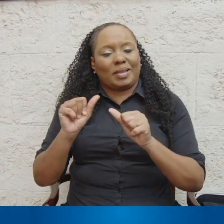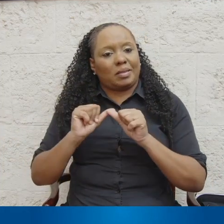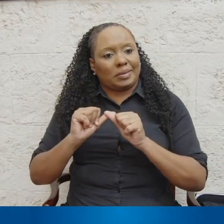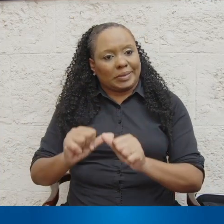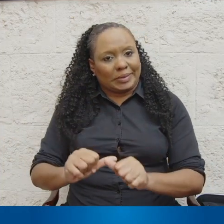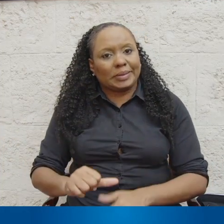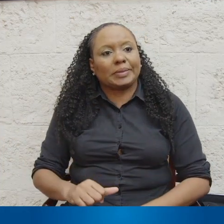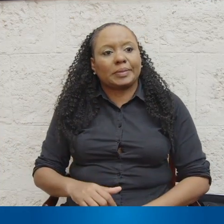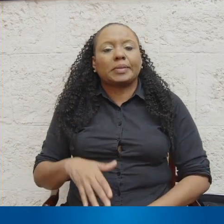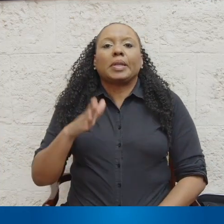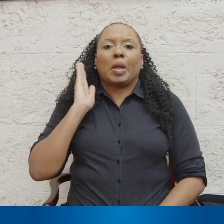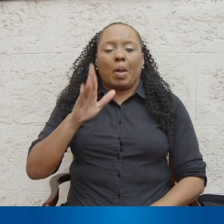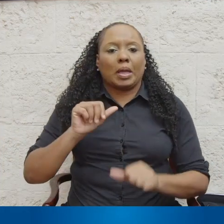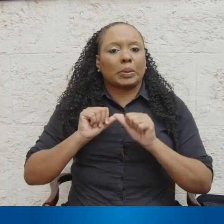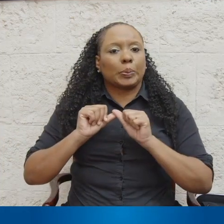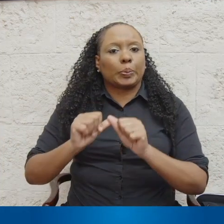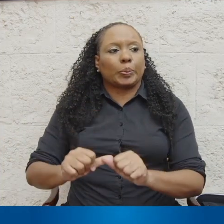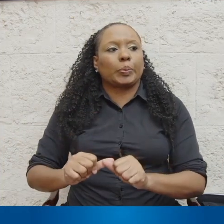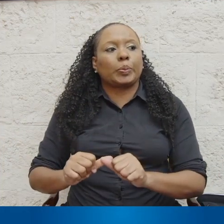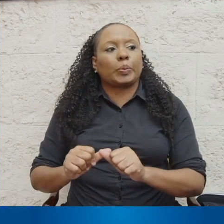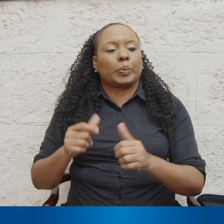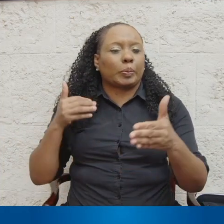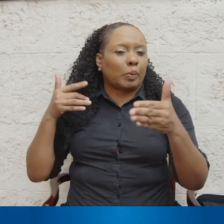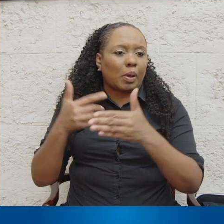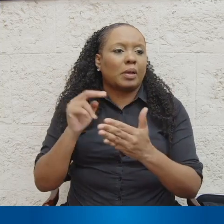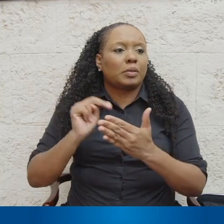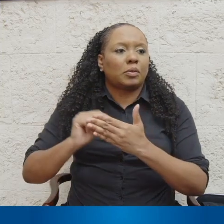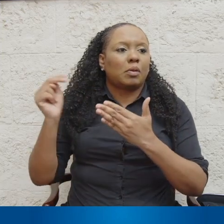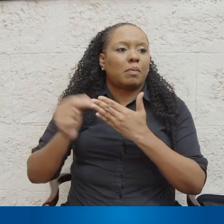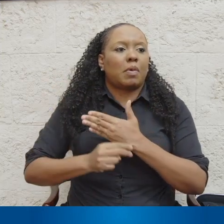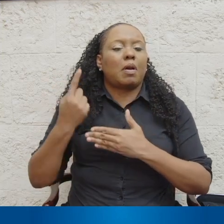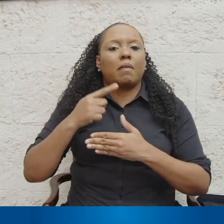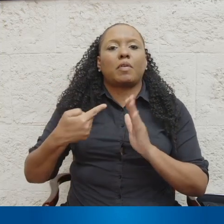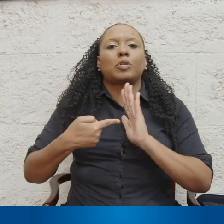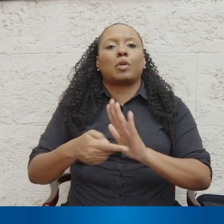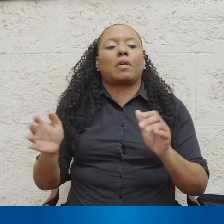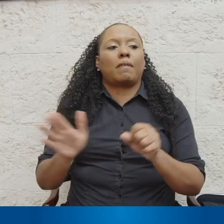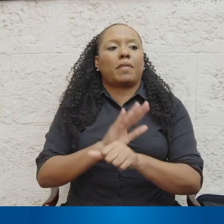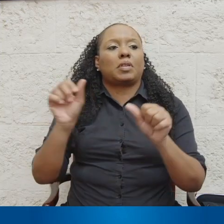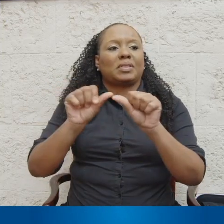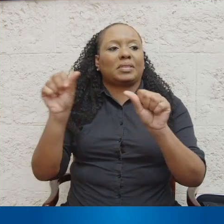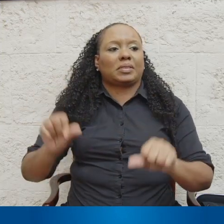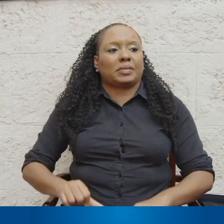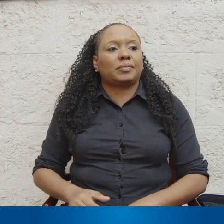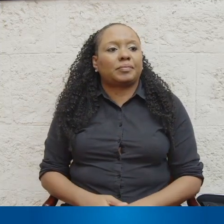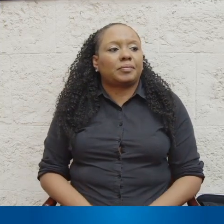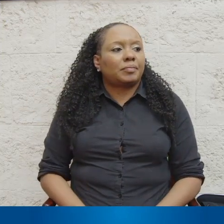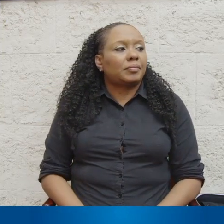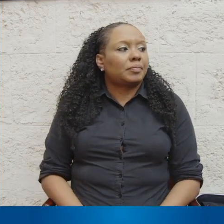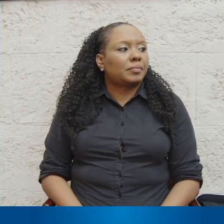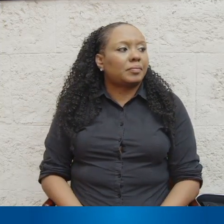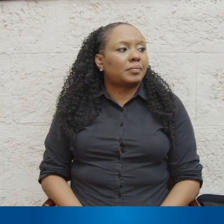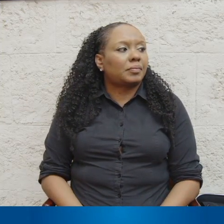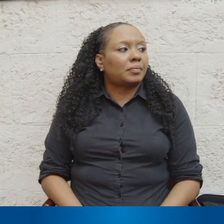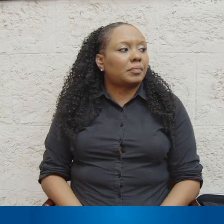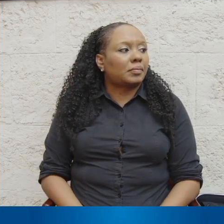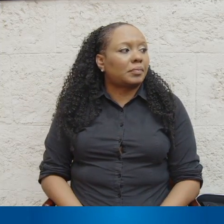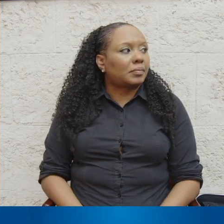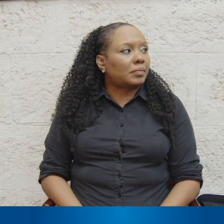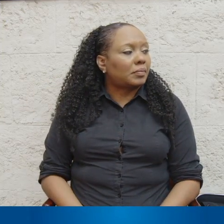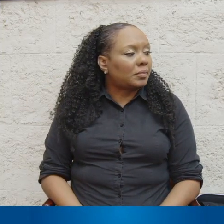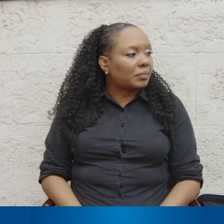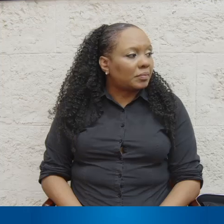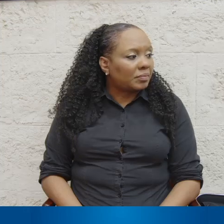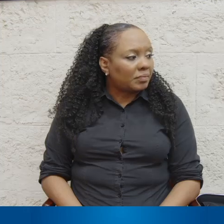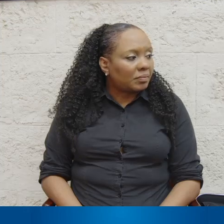And like I said, we're working towards November to have that monument delivered for the country. Is there already a commitment